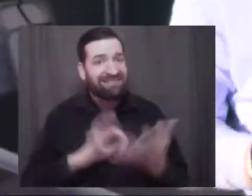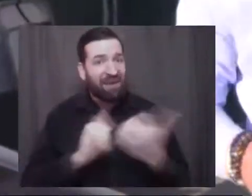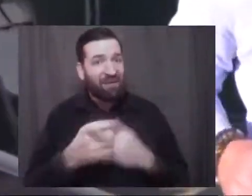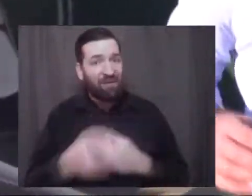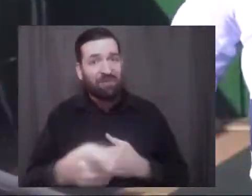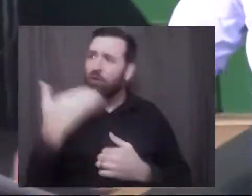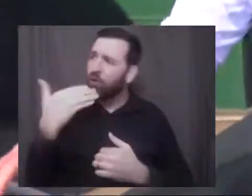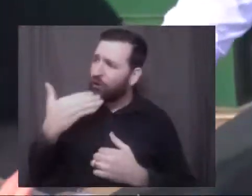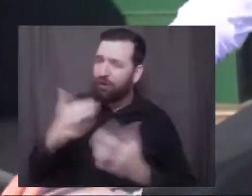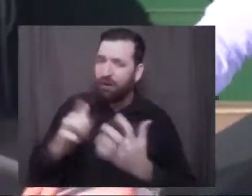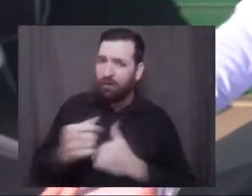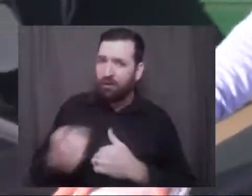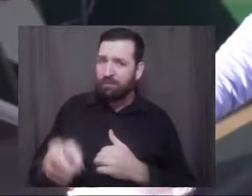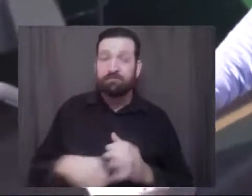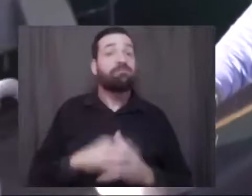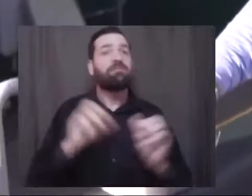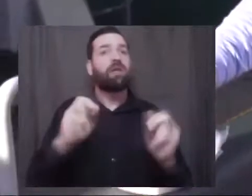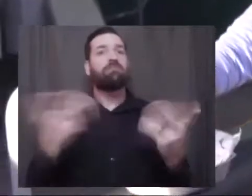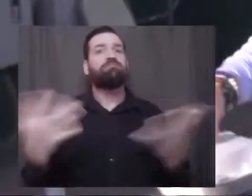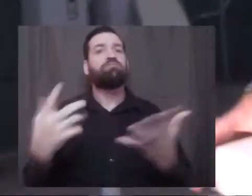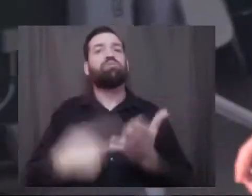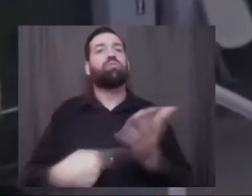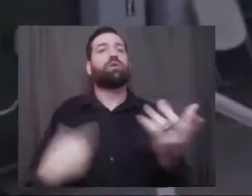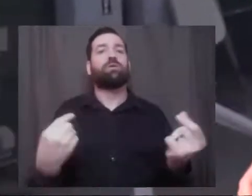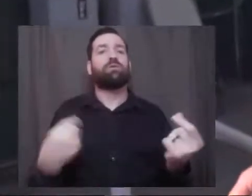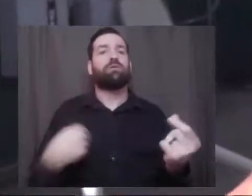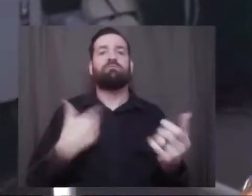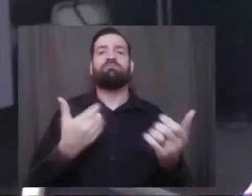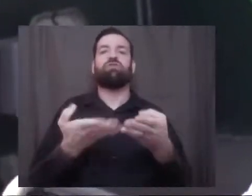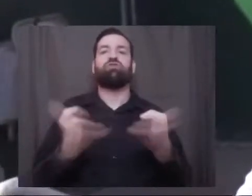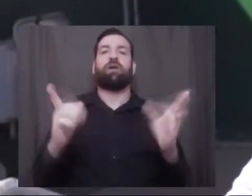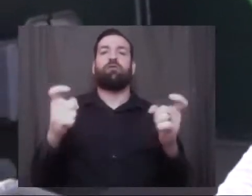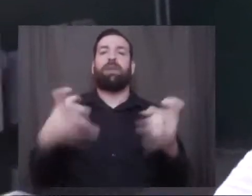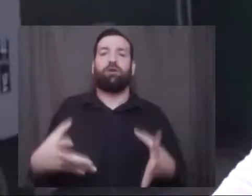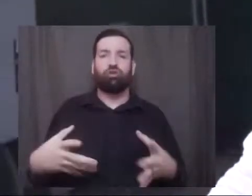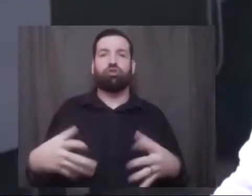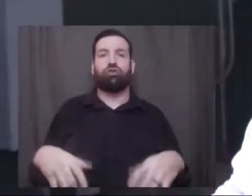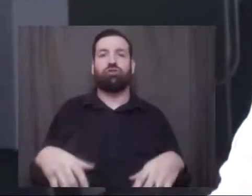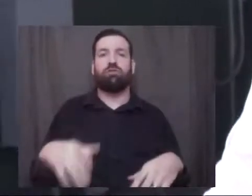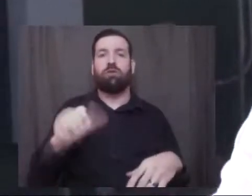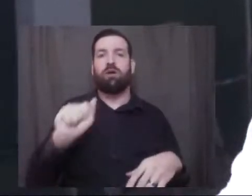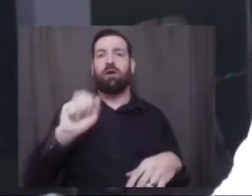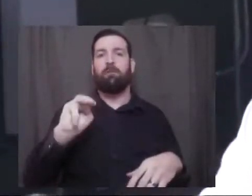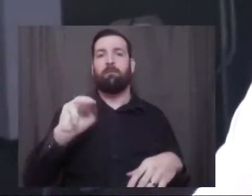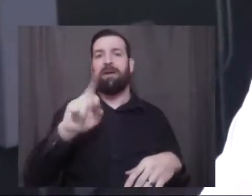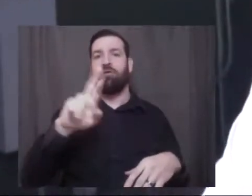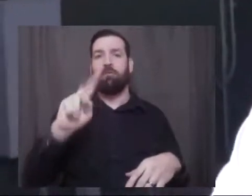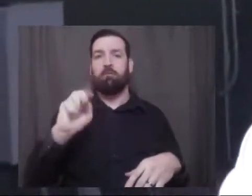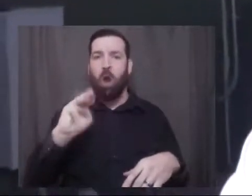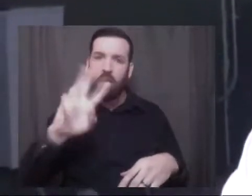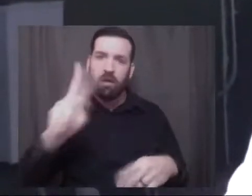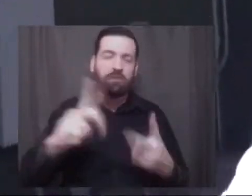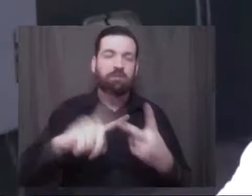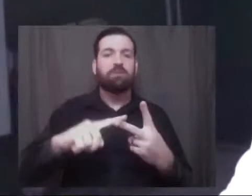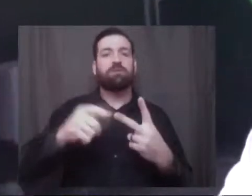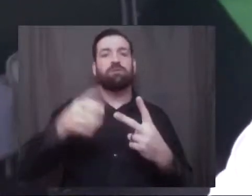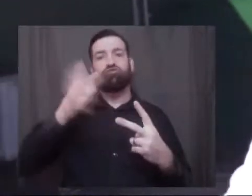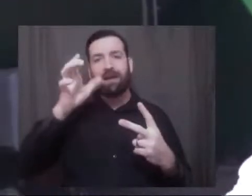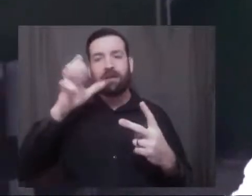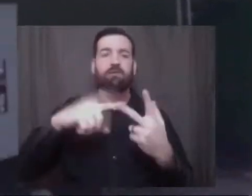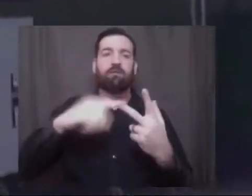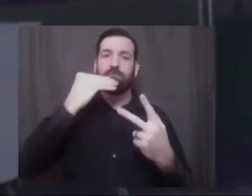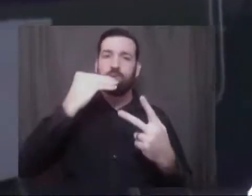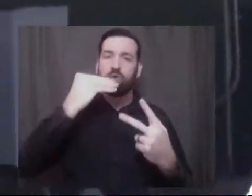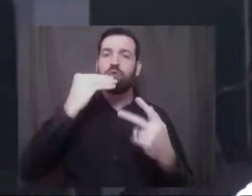Okay. McKenna. Okay. Tell us what you do out here. So I'm the general manager with Aramark. Okay. So I oversee all the food and beverage and all the merchandise retail. I'm going to put this on there. behalf of the